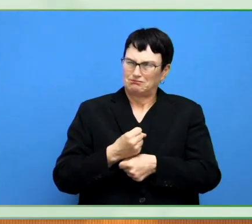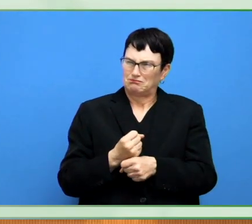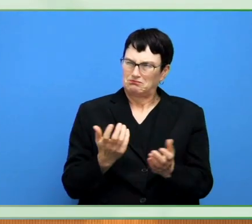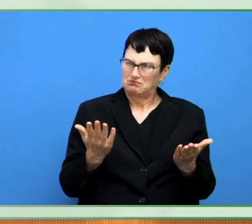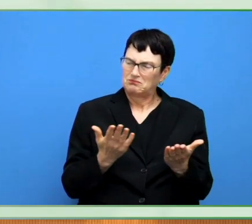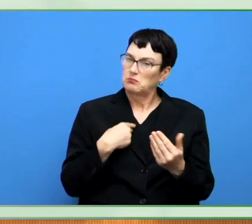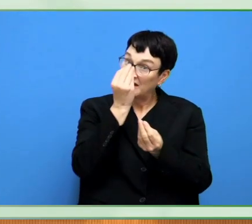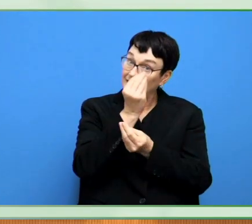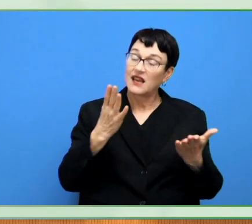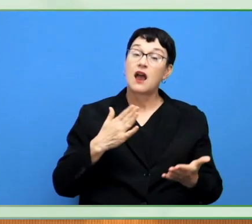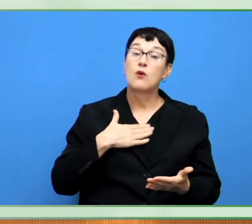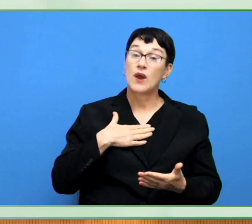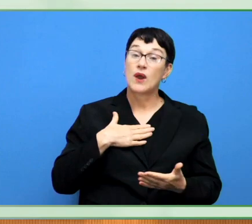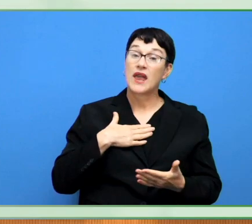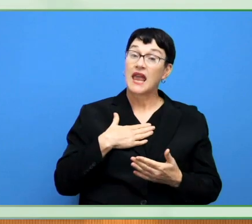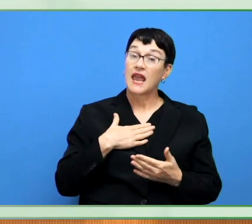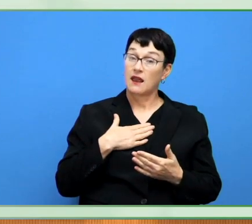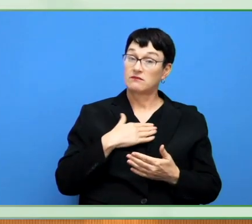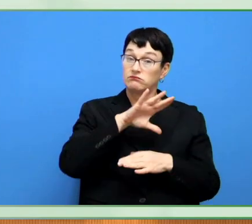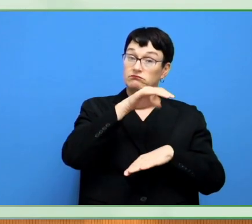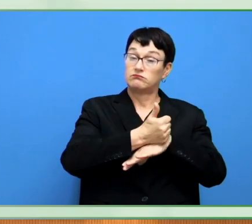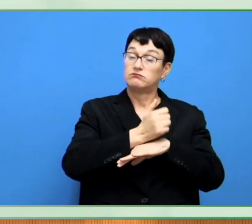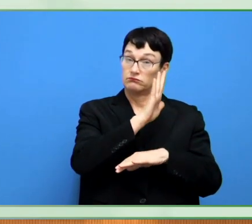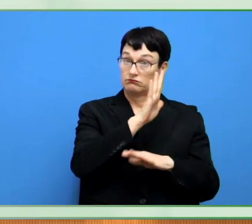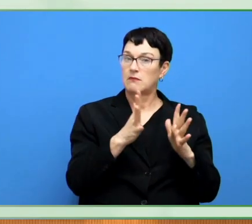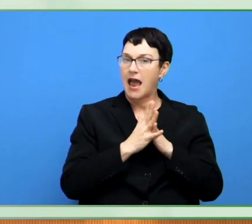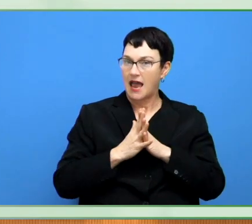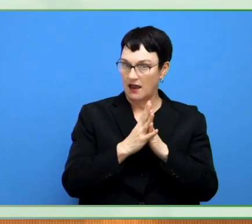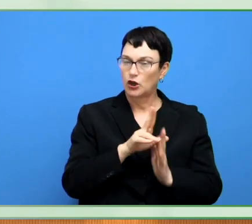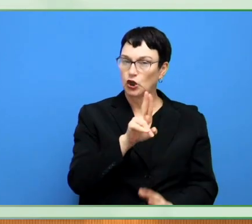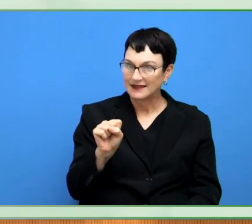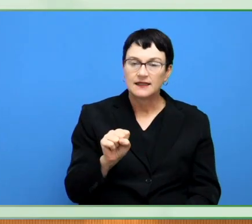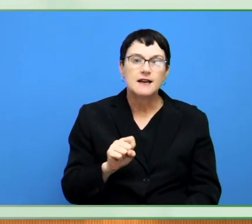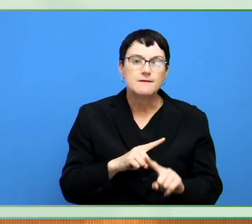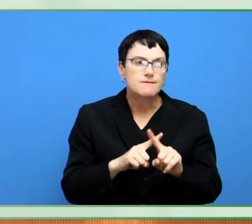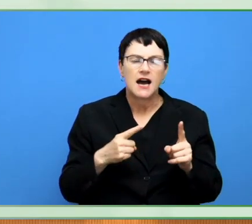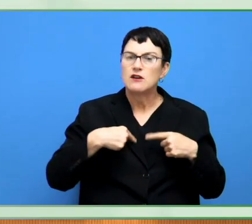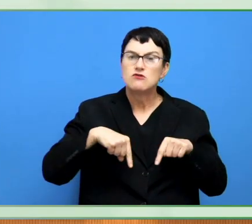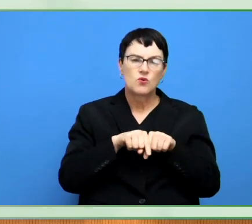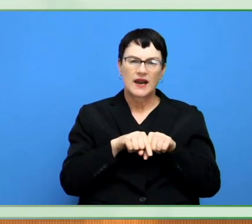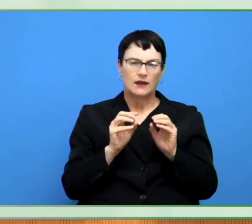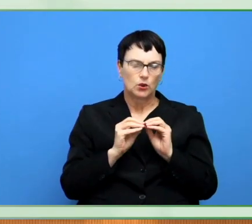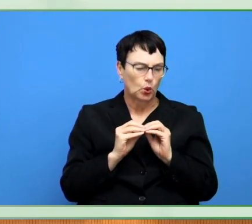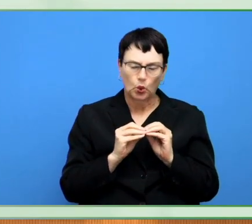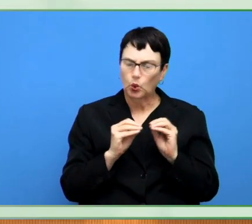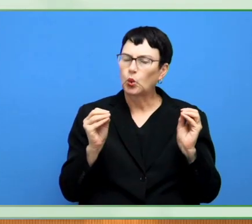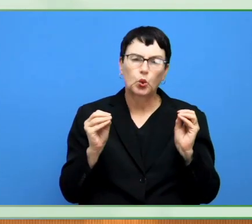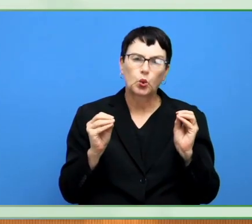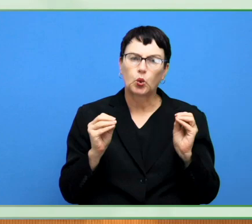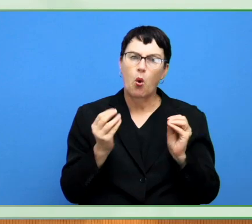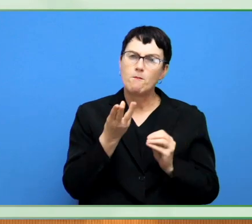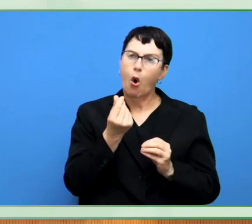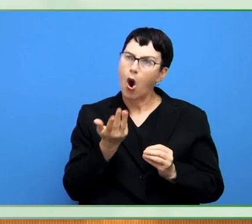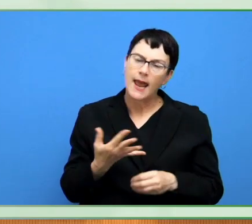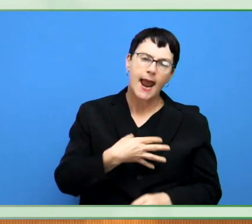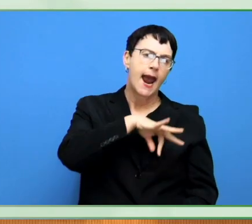United States, and our mission is to collect excess, surplus, secondhand equipment from around the US and